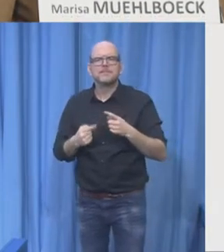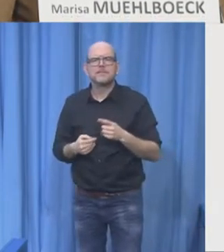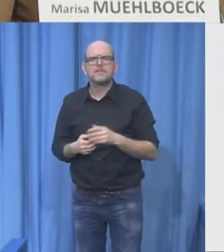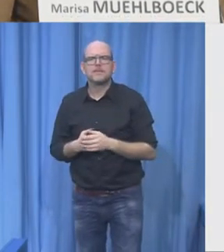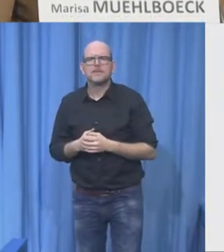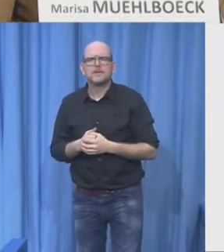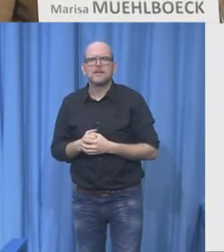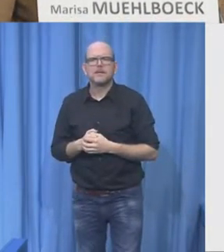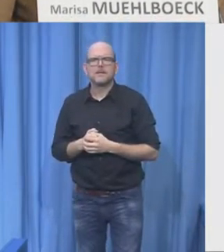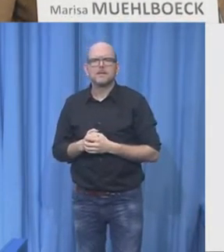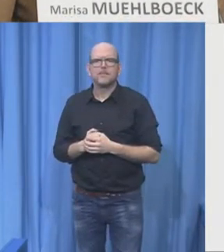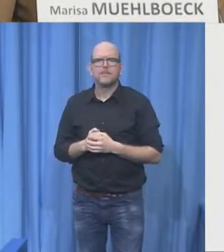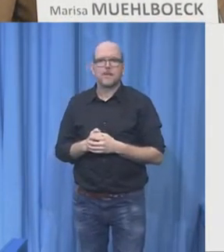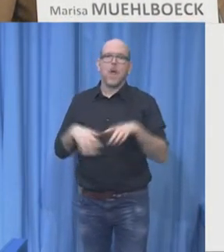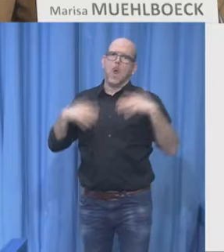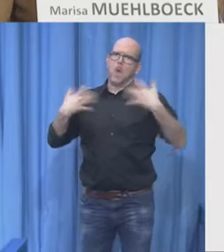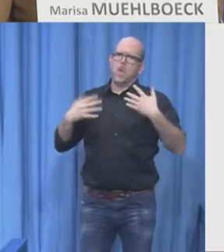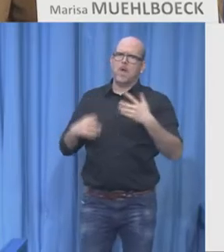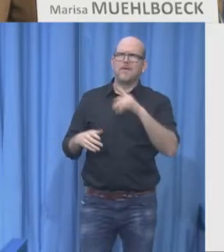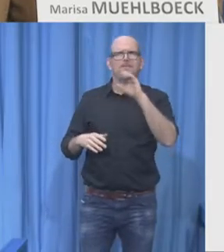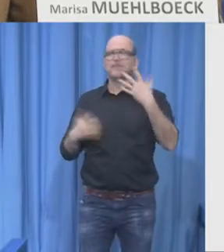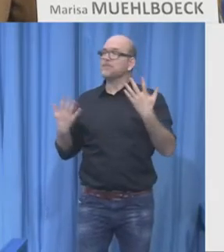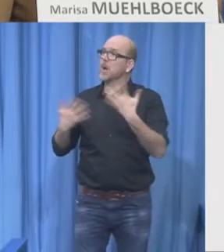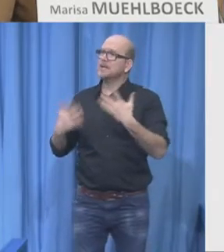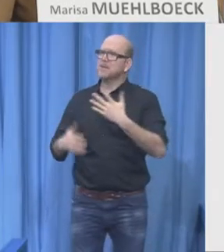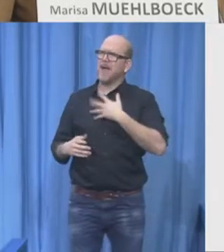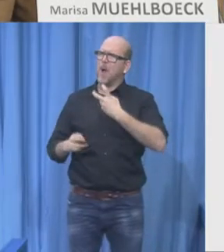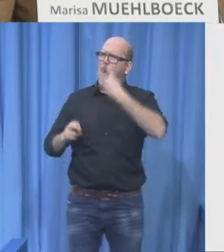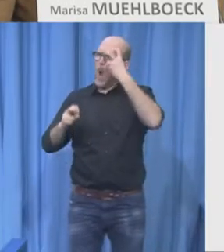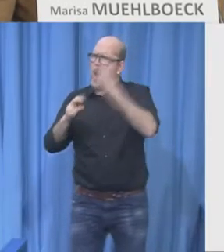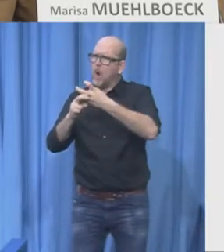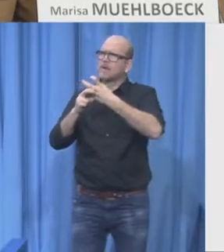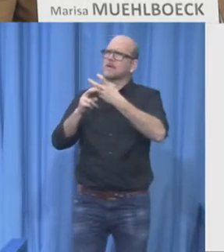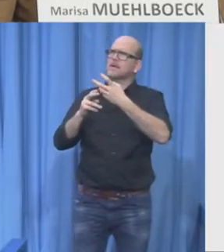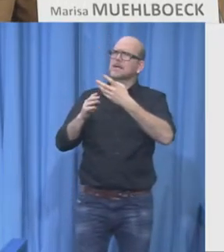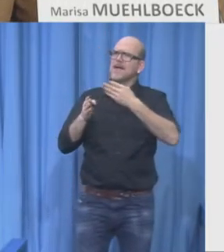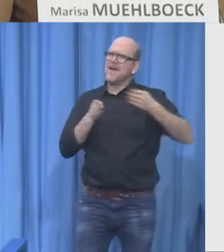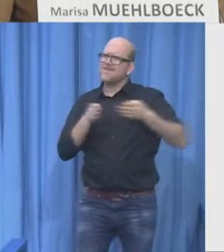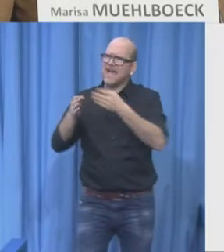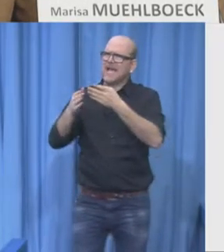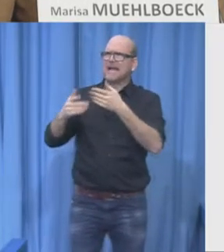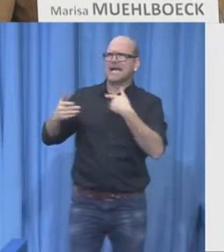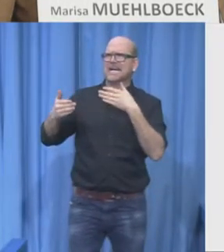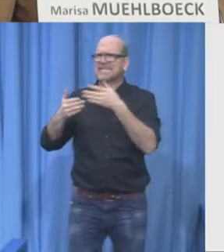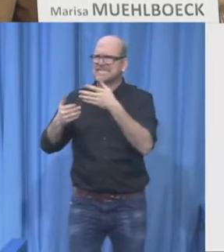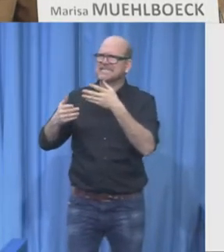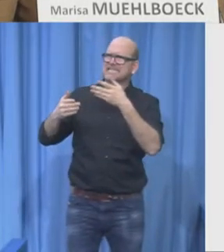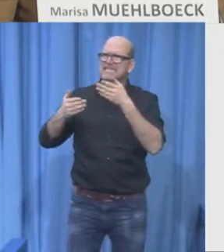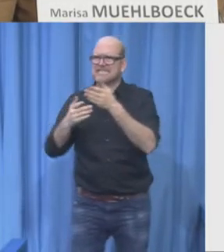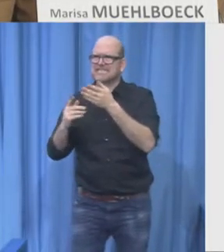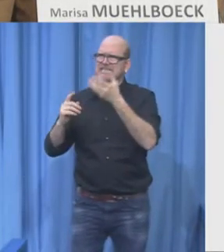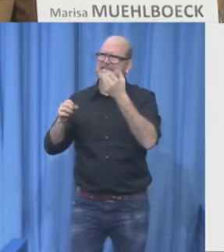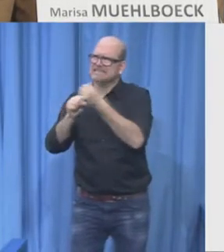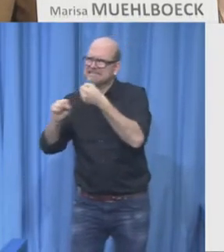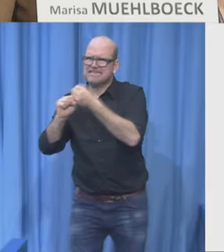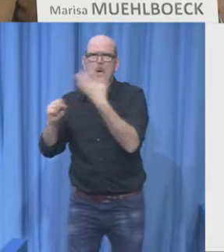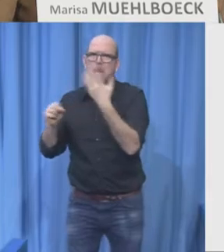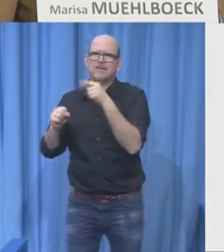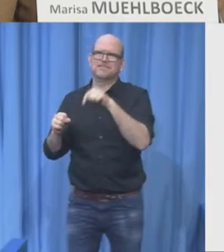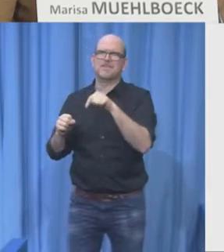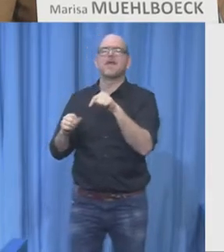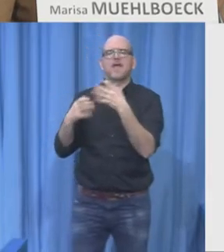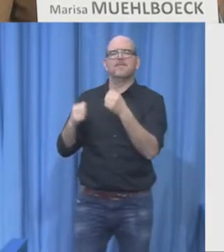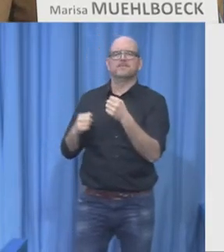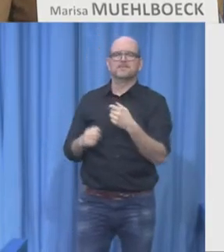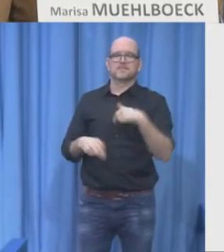legal status and the restrictions we face. And therefore, it's important to understand the local healthcare system and the